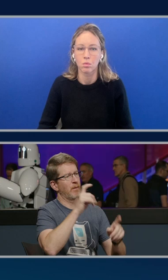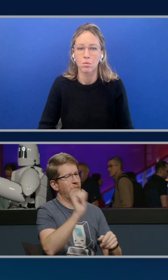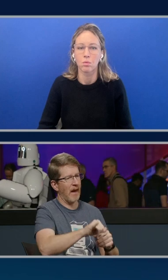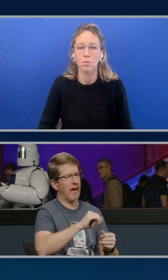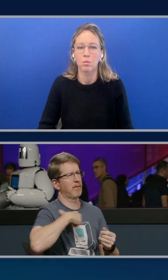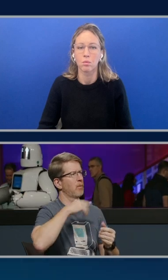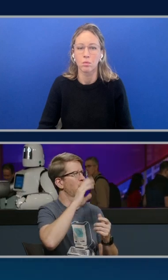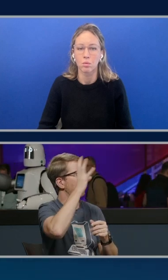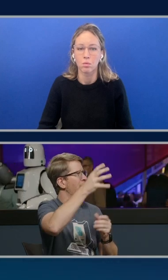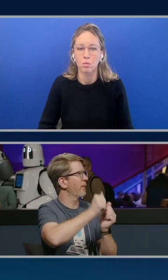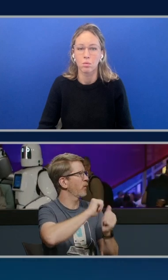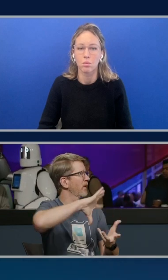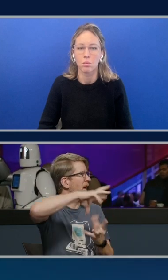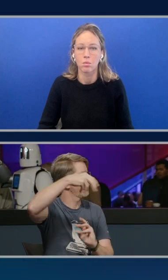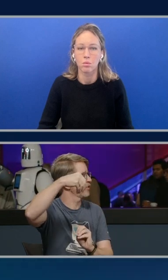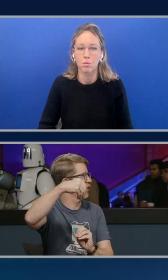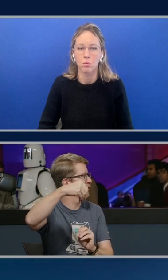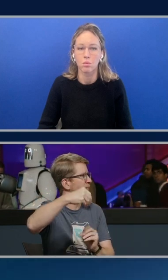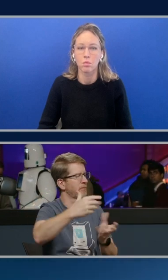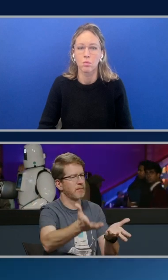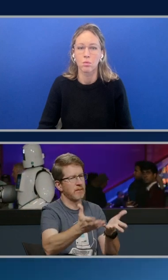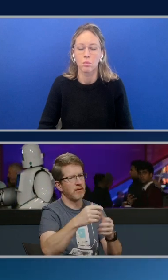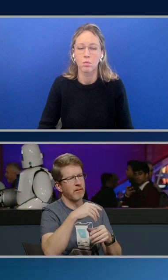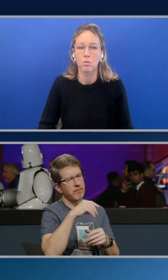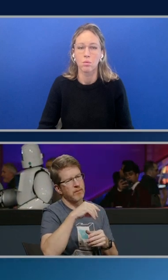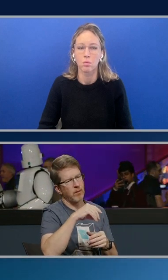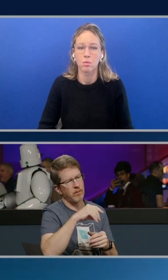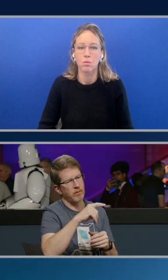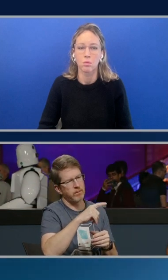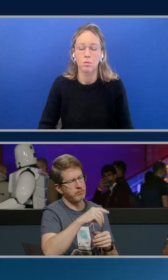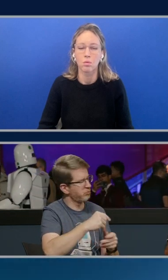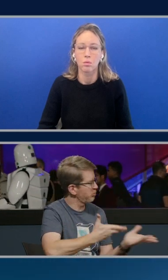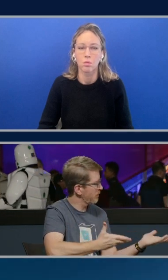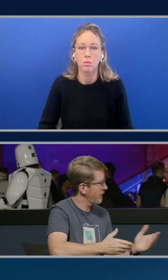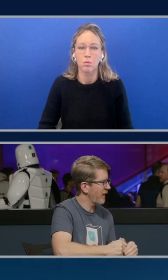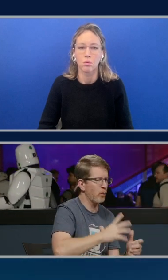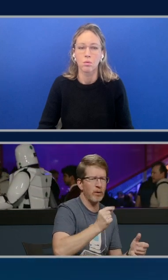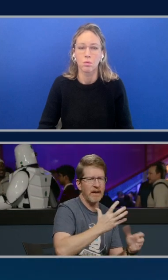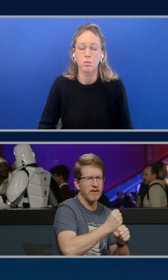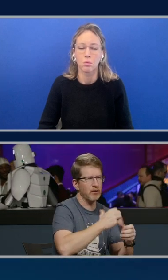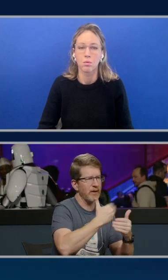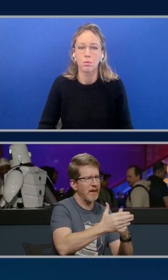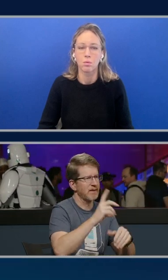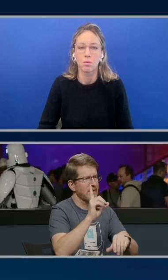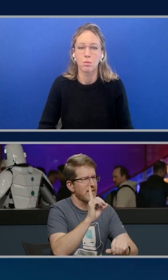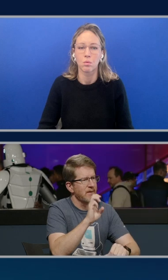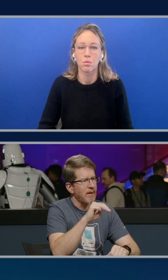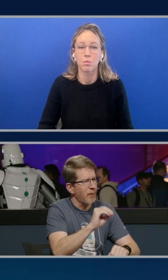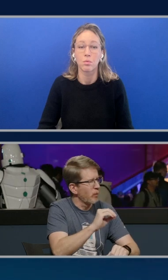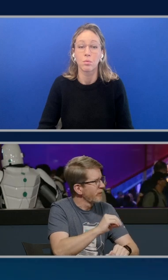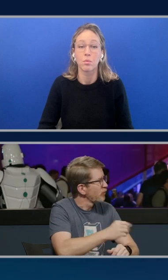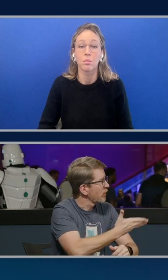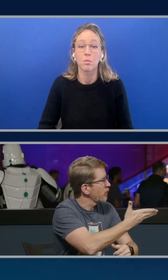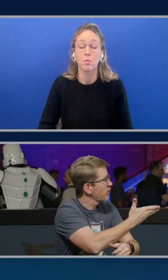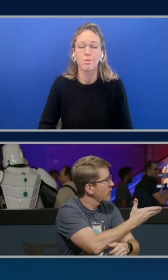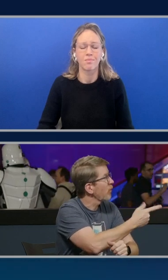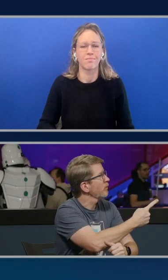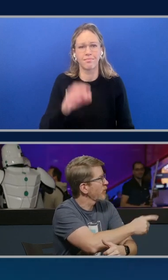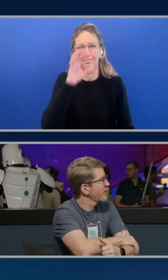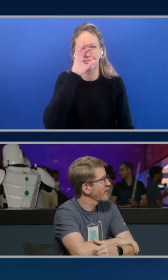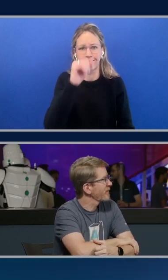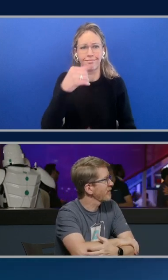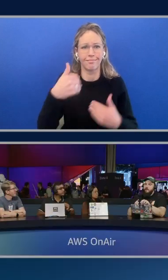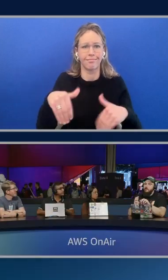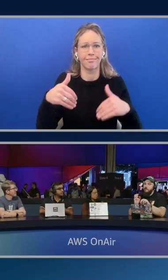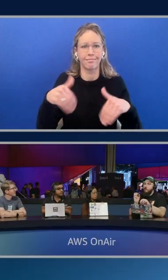that you see. And then from that, it comes up with the ASL avatar, which is the one you see on the far right. This is fascinating. So